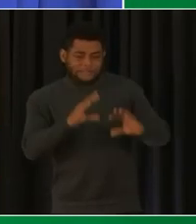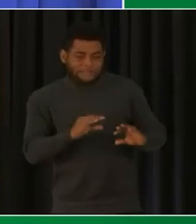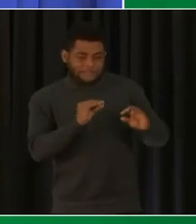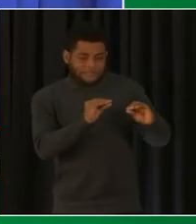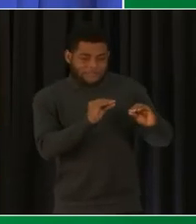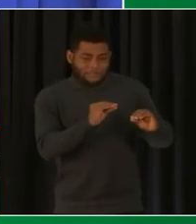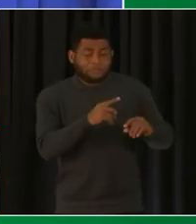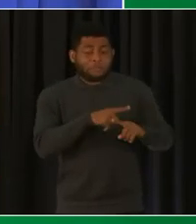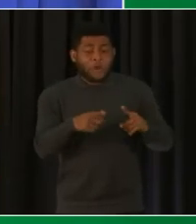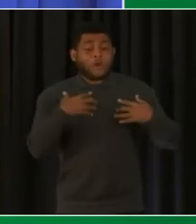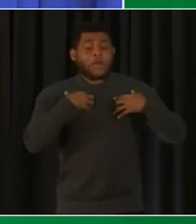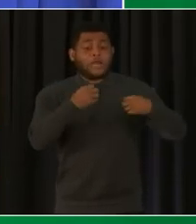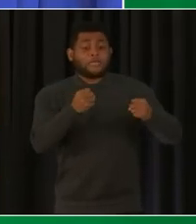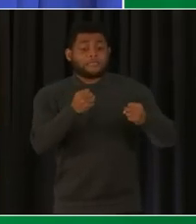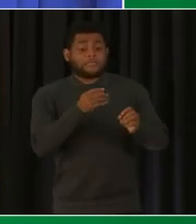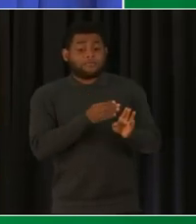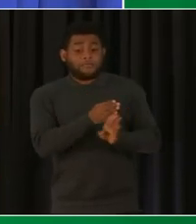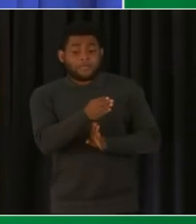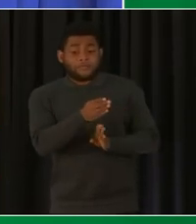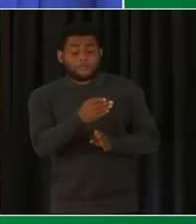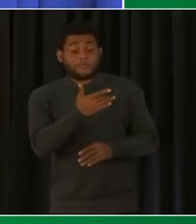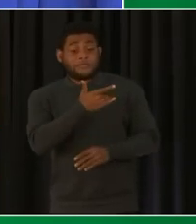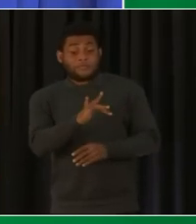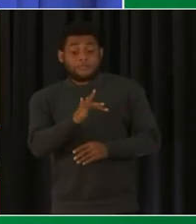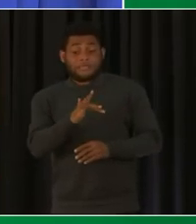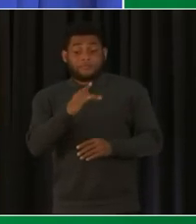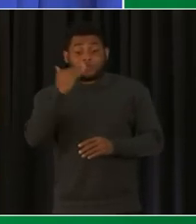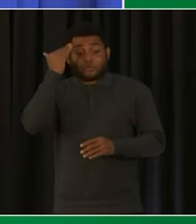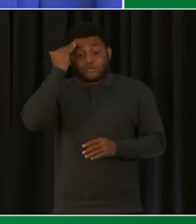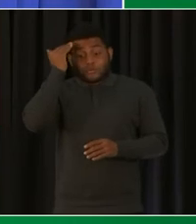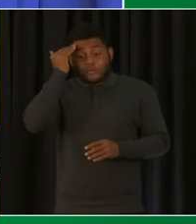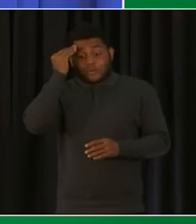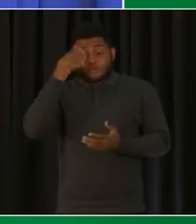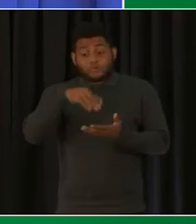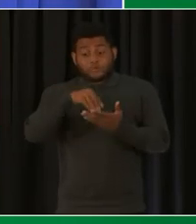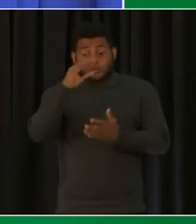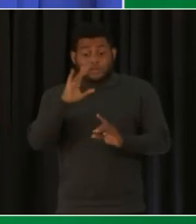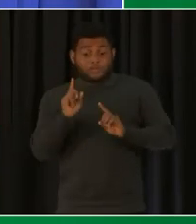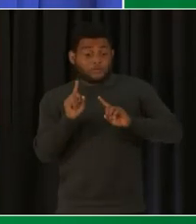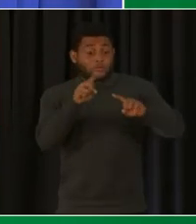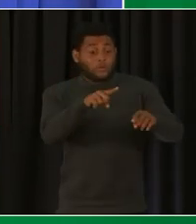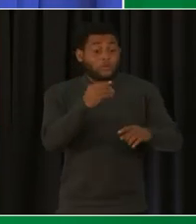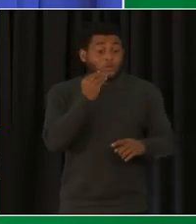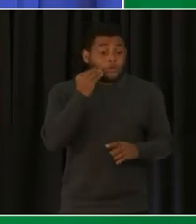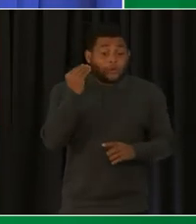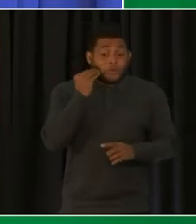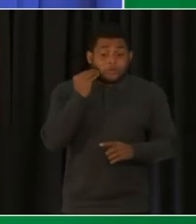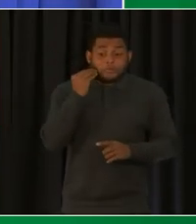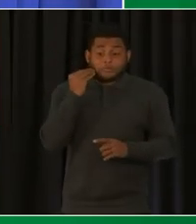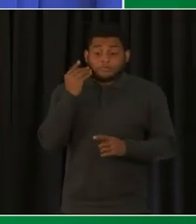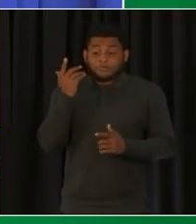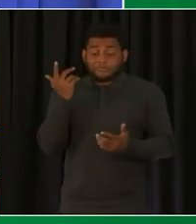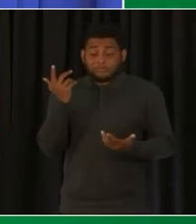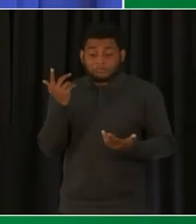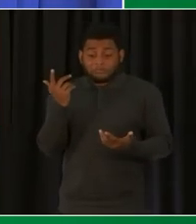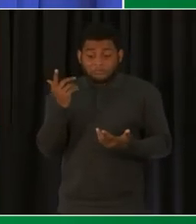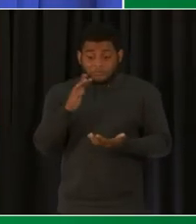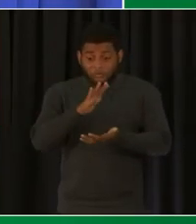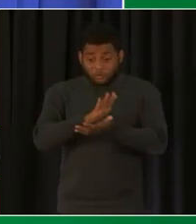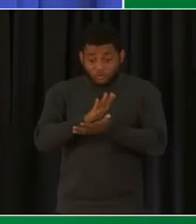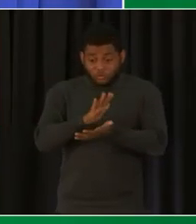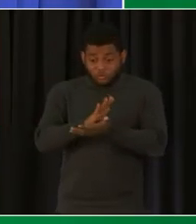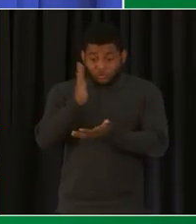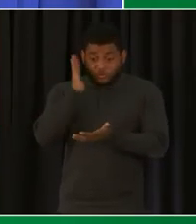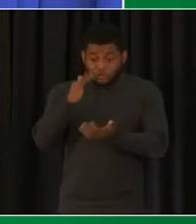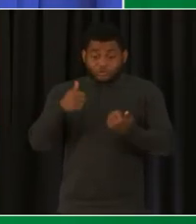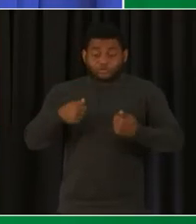know, typically in those situations, we know that a student is going home. And so we'll, you know, try to, the schools